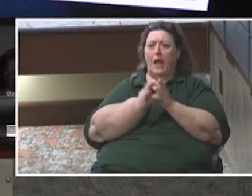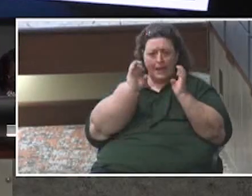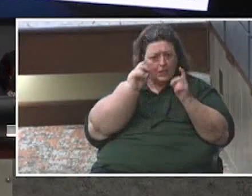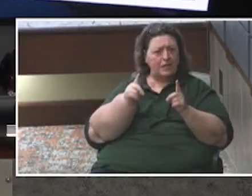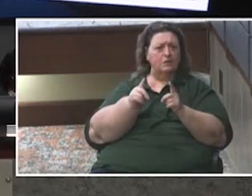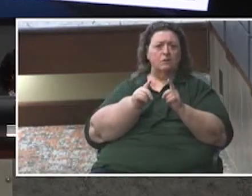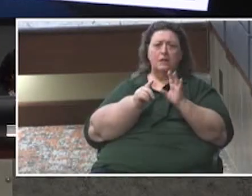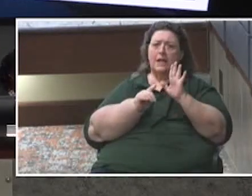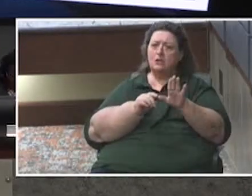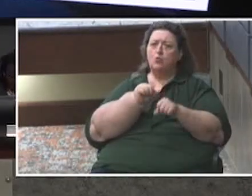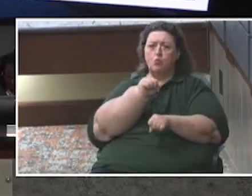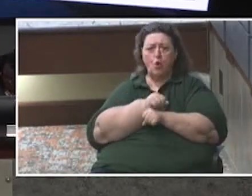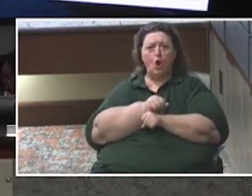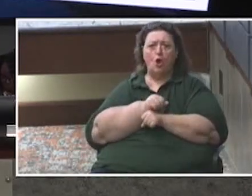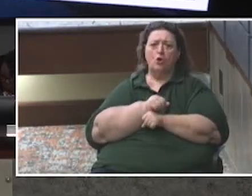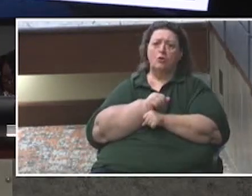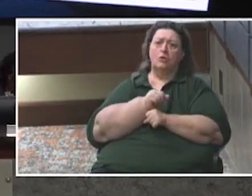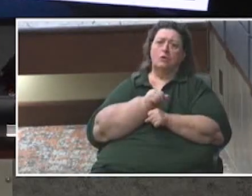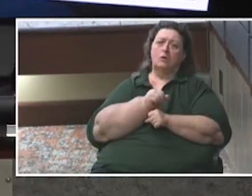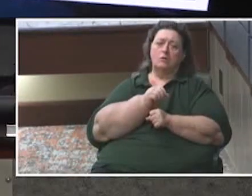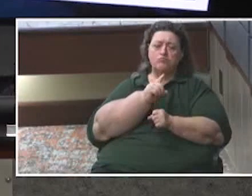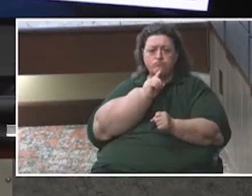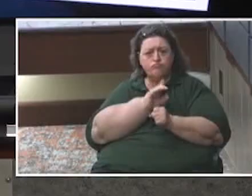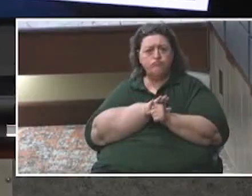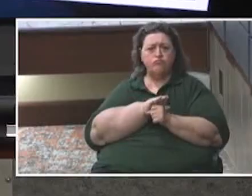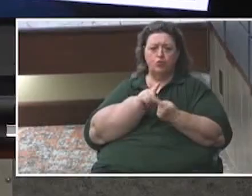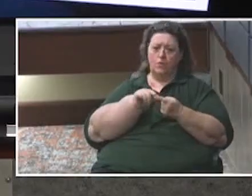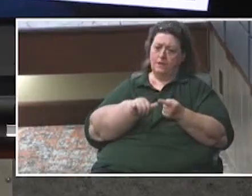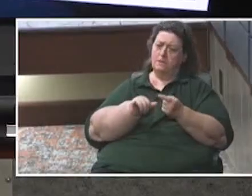and dedication to this important issue in our community.